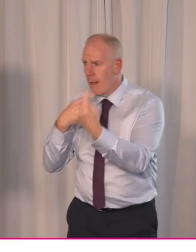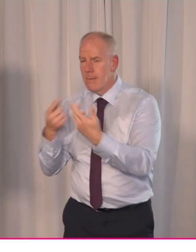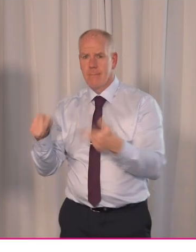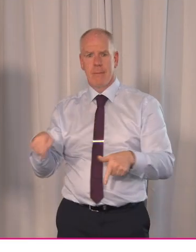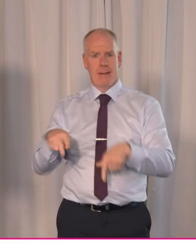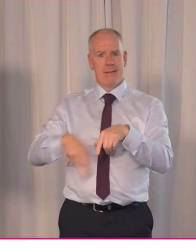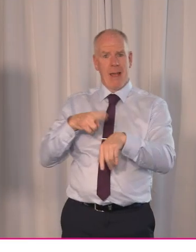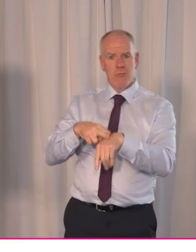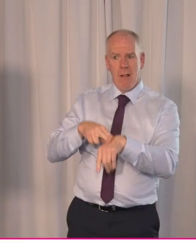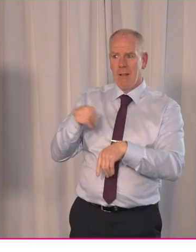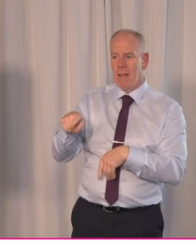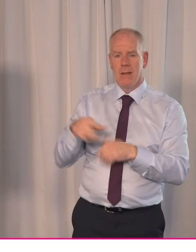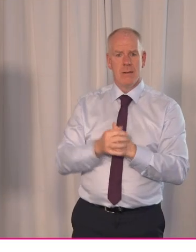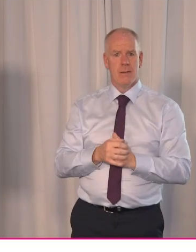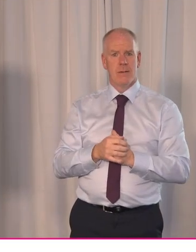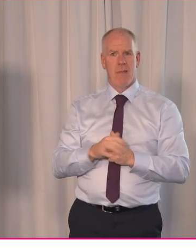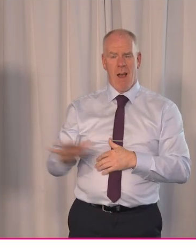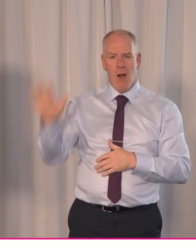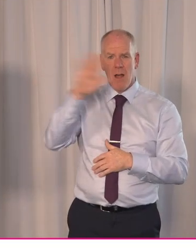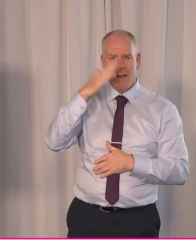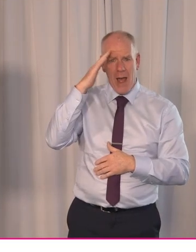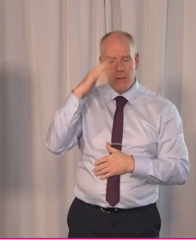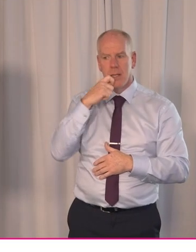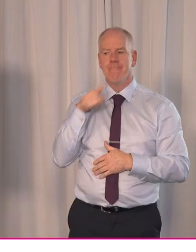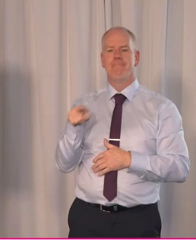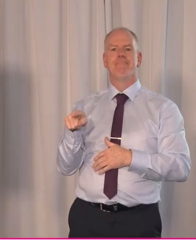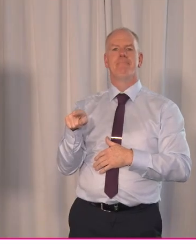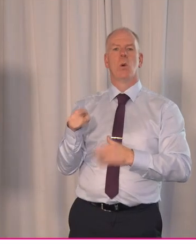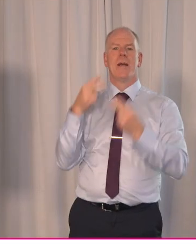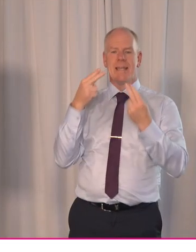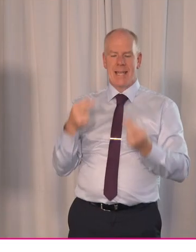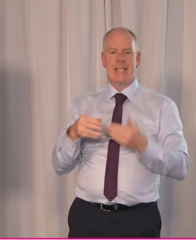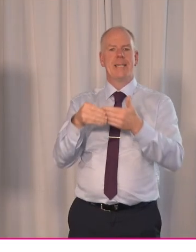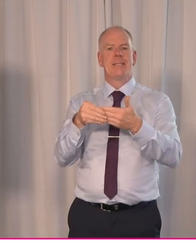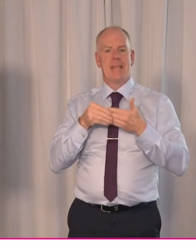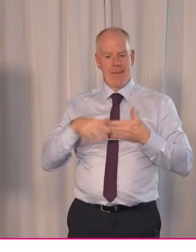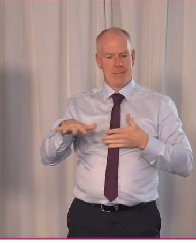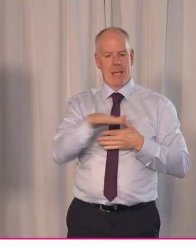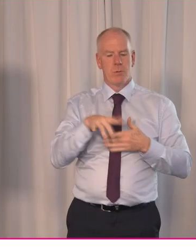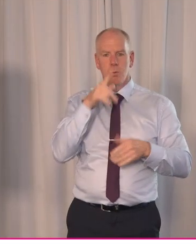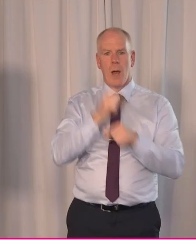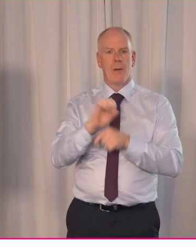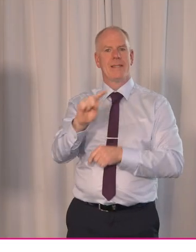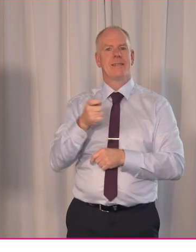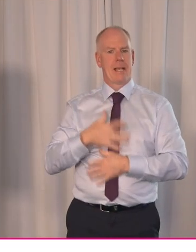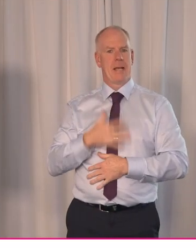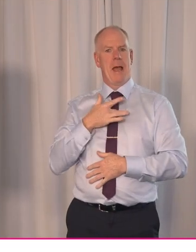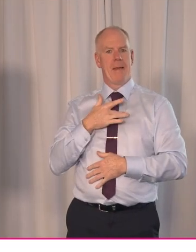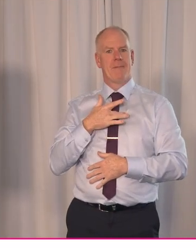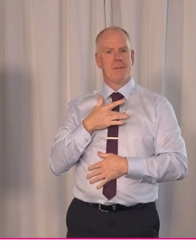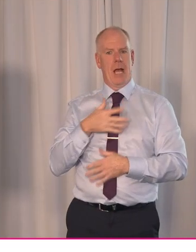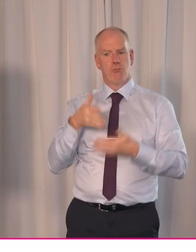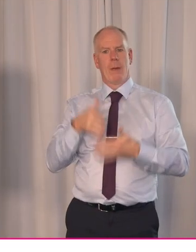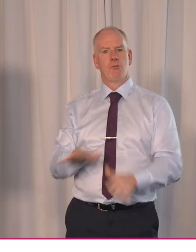nationally, and you know, that we need safe spaces to talk about our sex lives and our reproductive